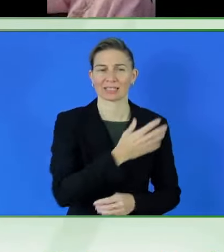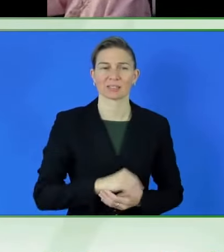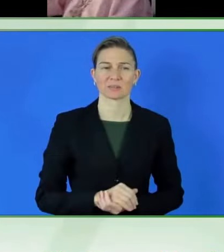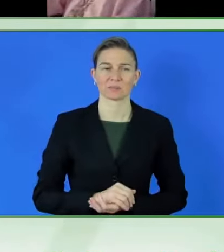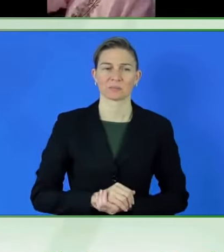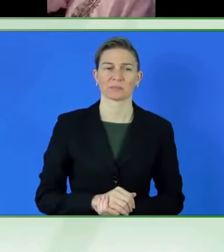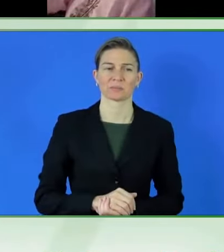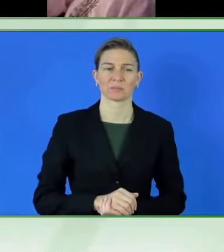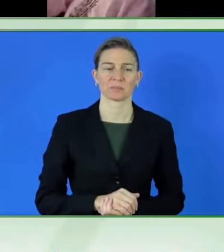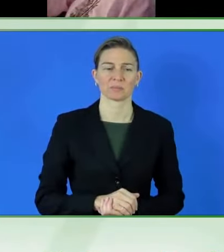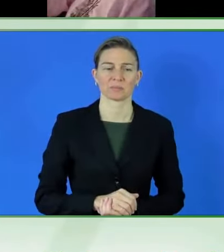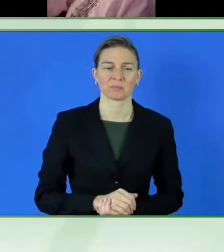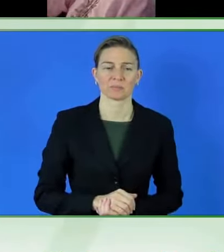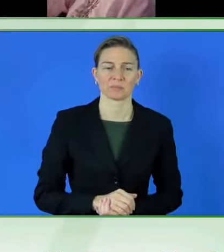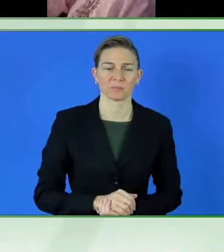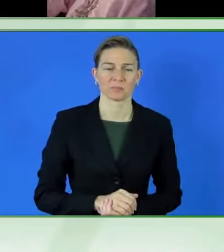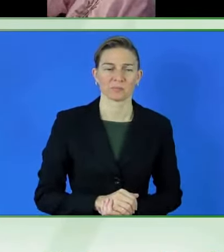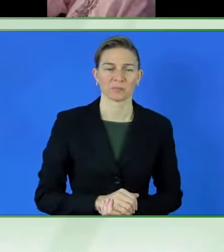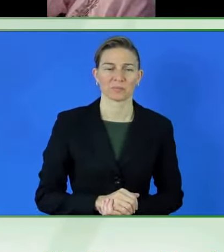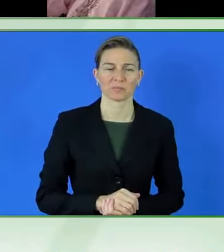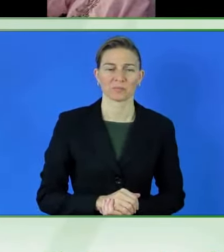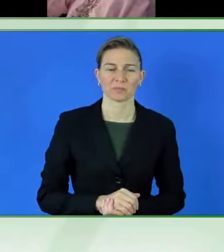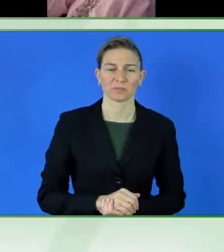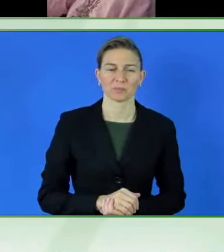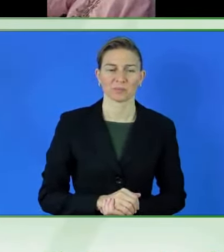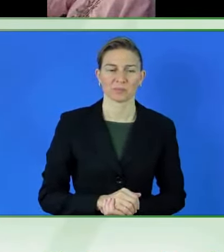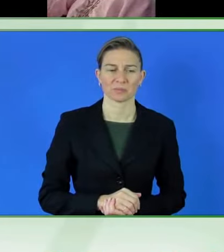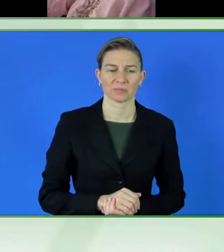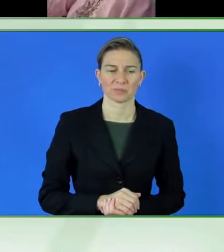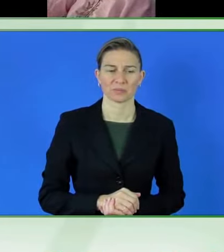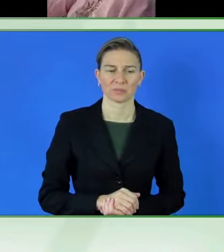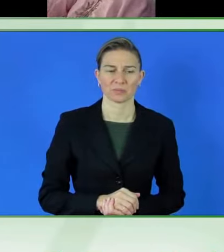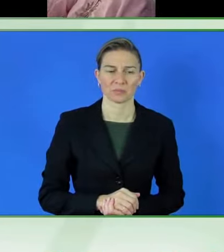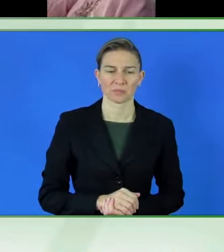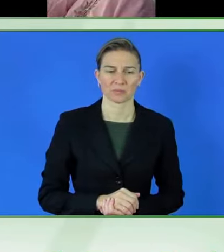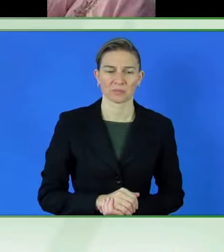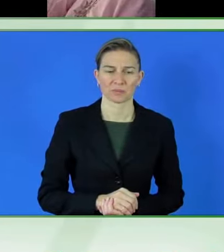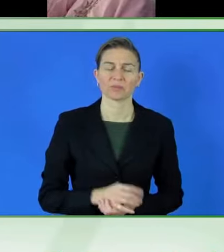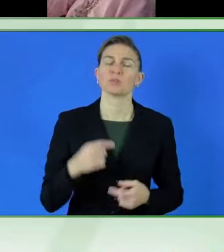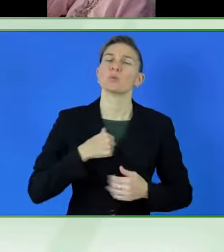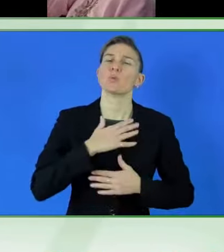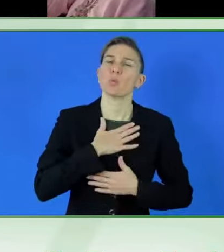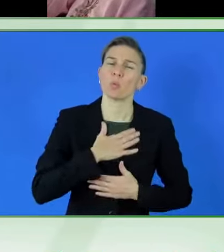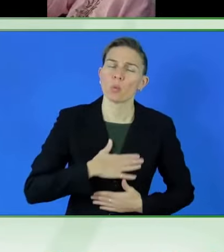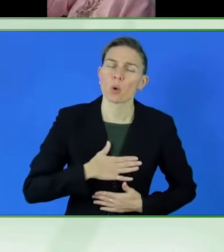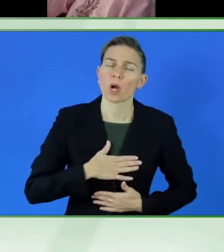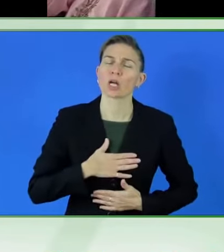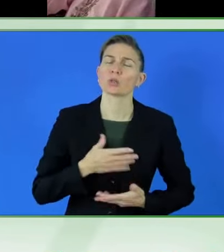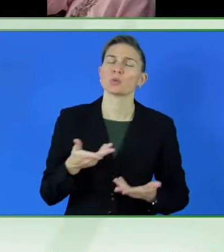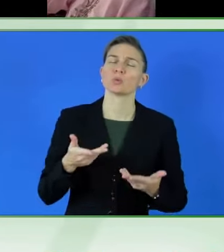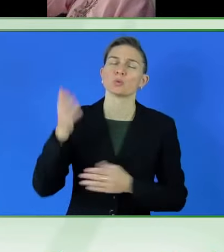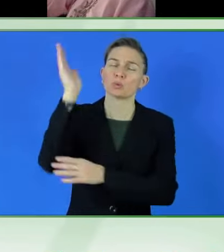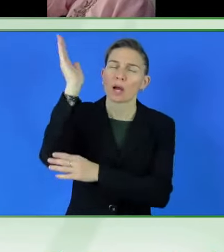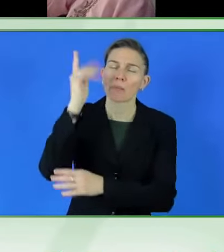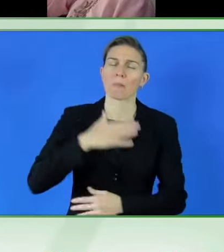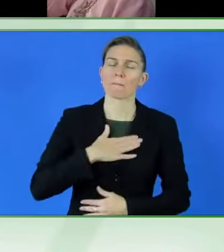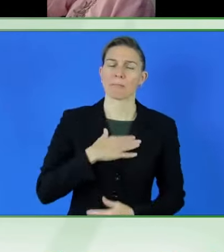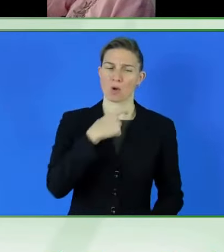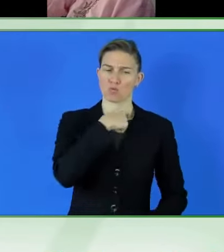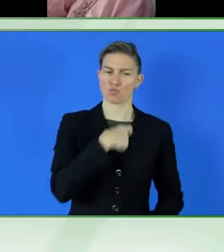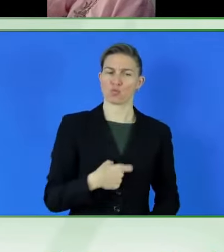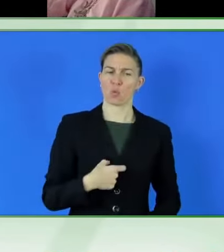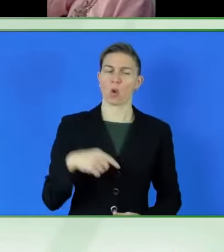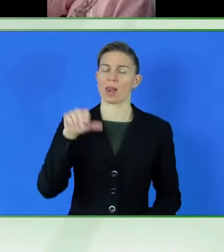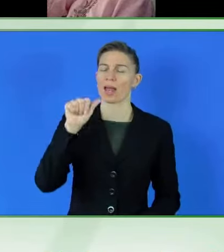Okay, so I would like to talk about my role at Atos. Atos is the